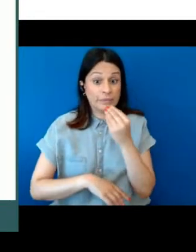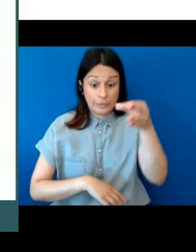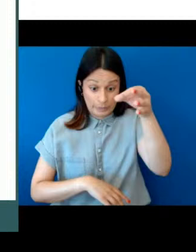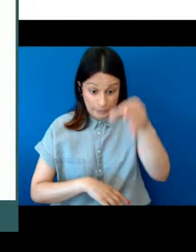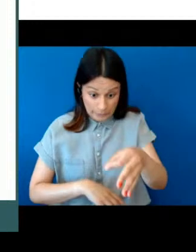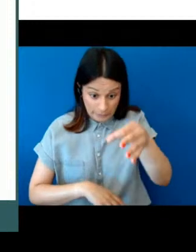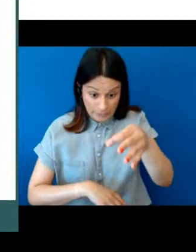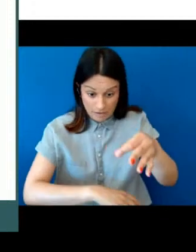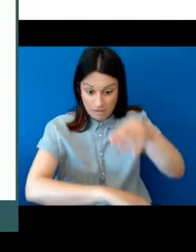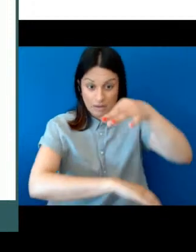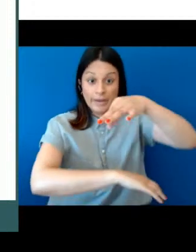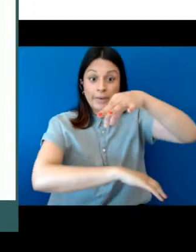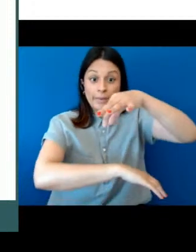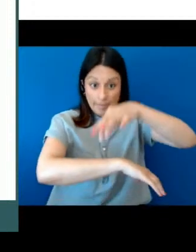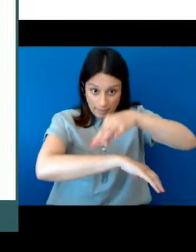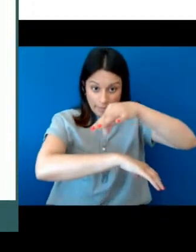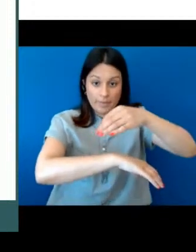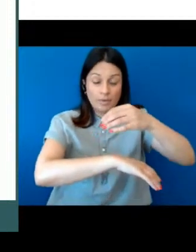the skin.